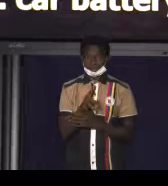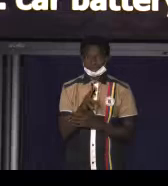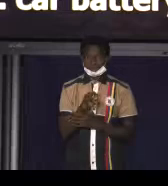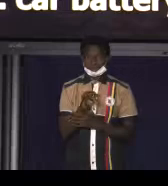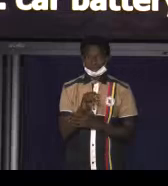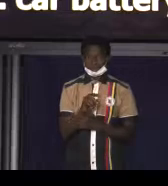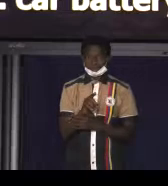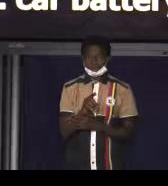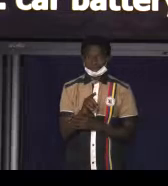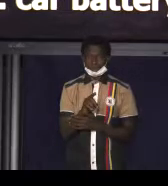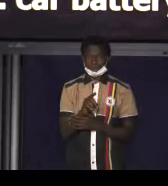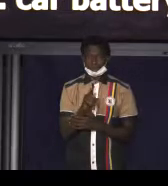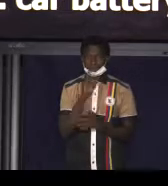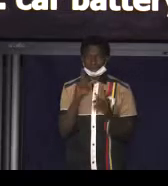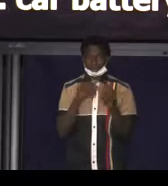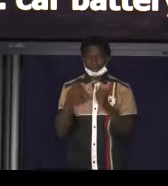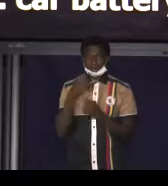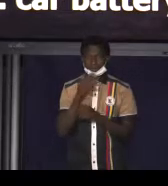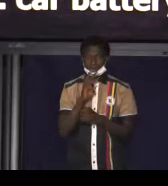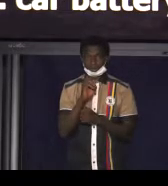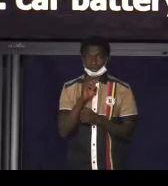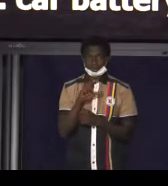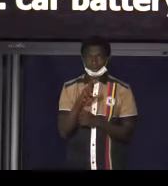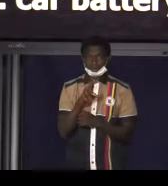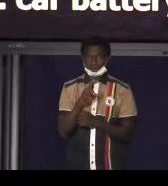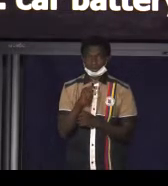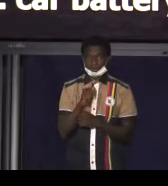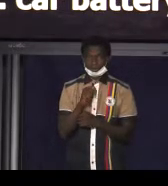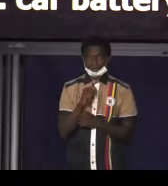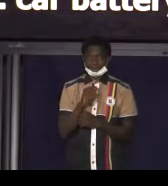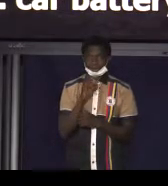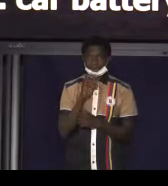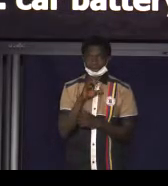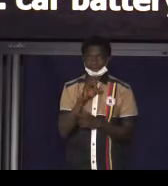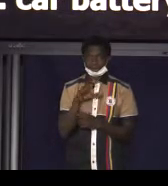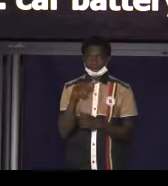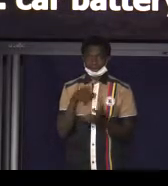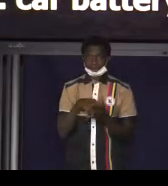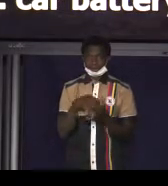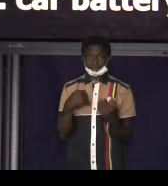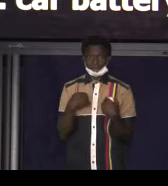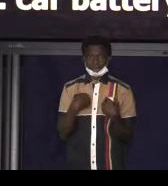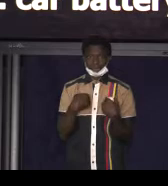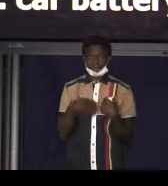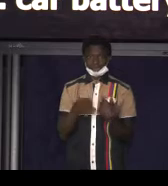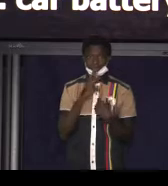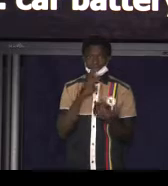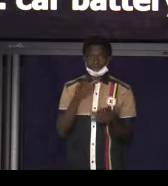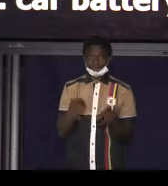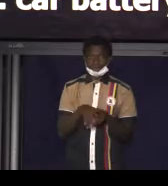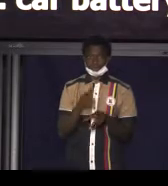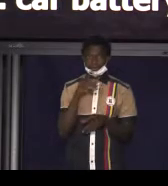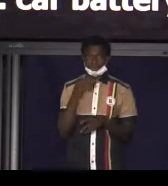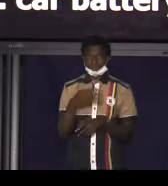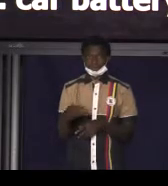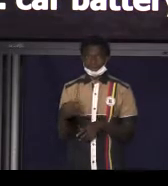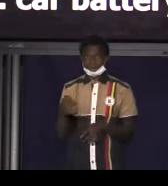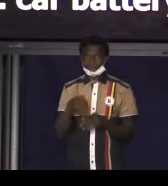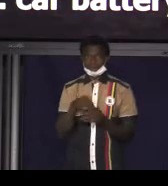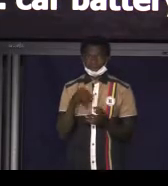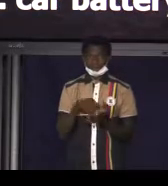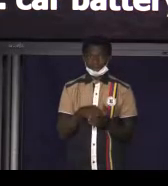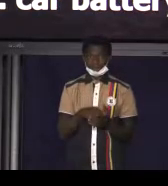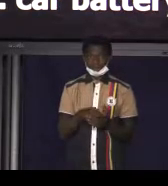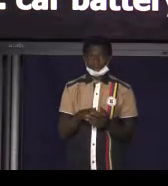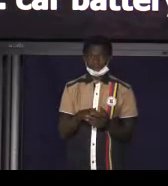talking about here. Talking about wet cell, is a kind of cell that has liquid as one of the materials contained in it.